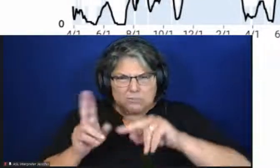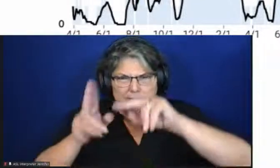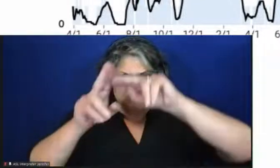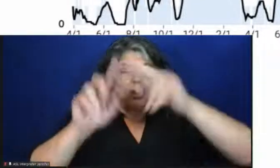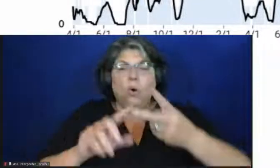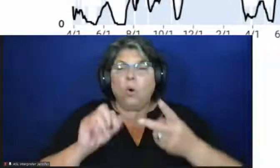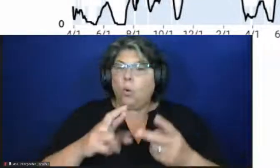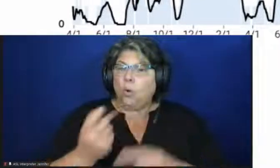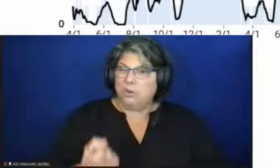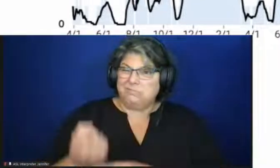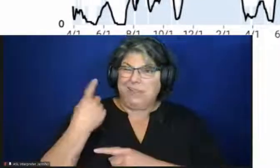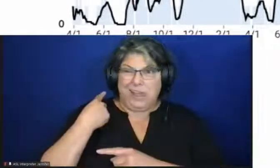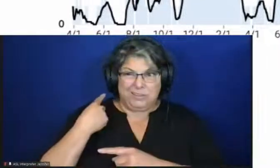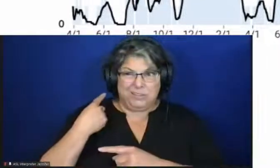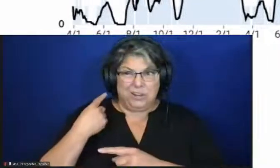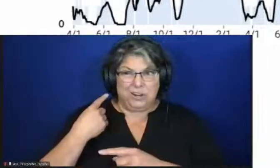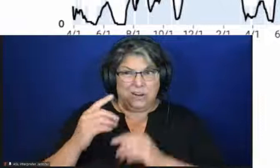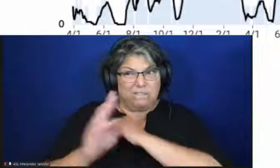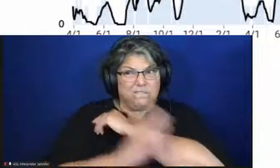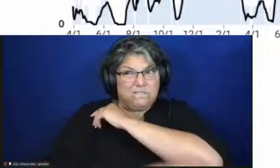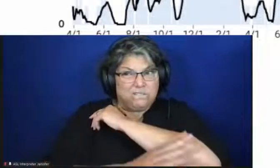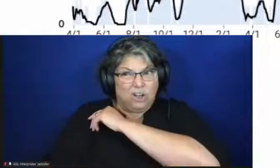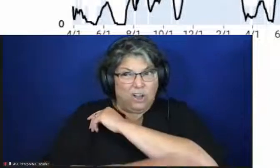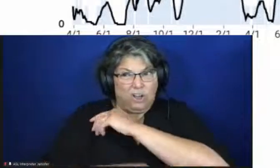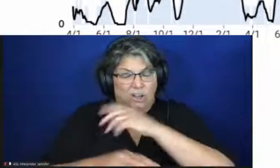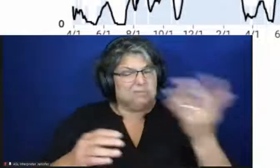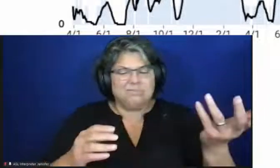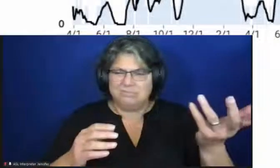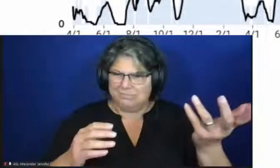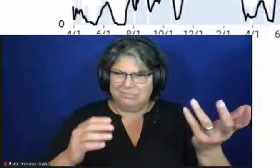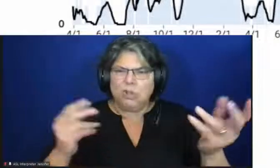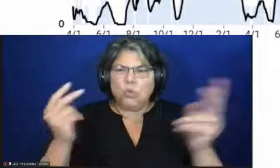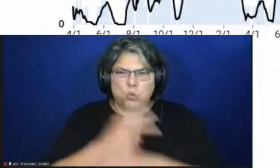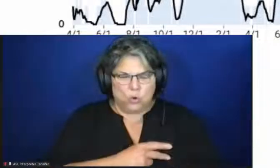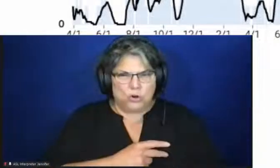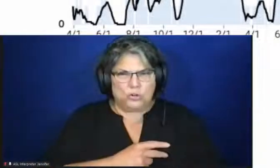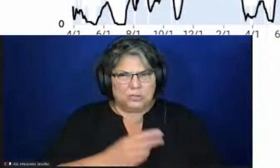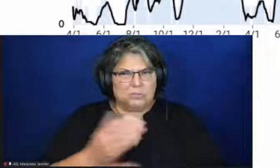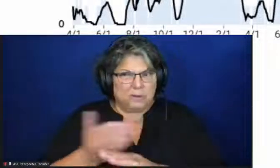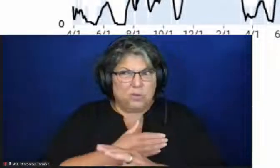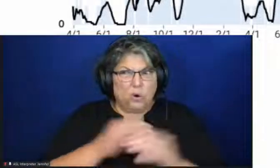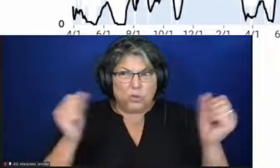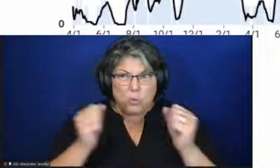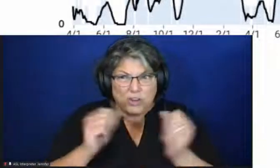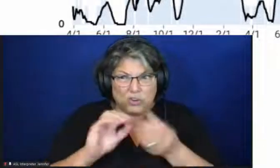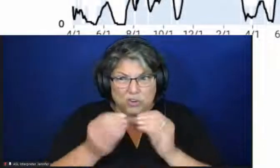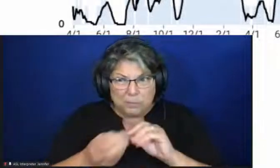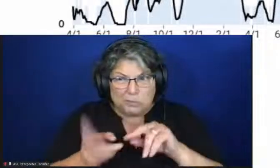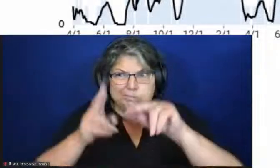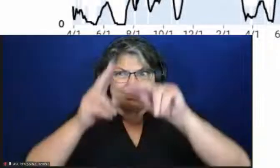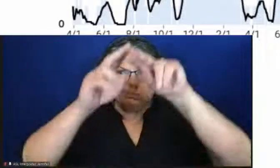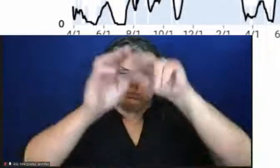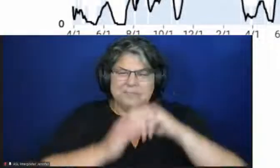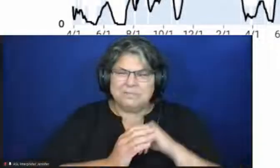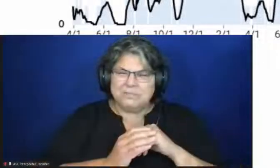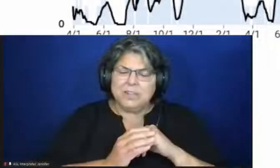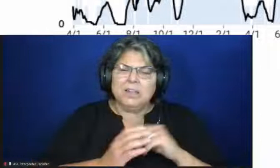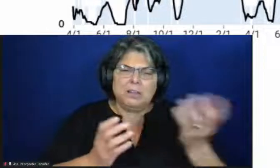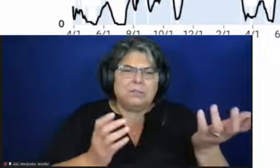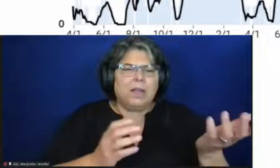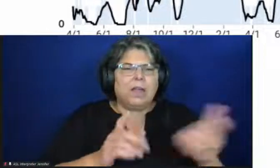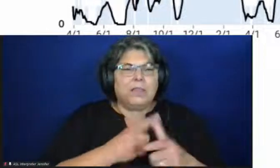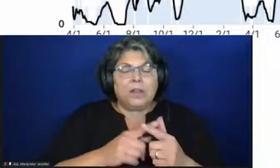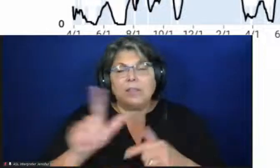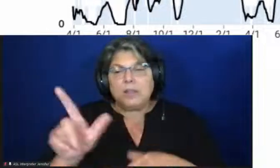not out of the woods here. And this is also reflected by the numbers in our intensive care unit, which is the graph on